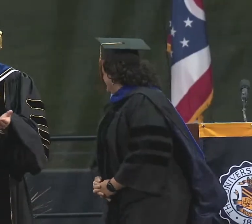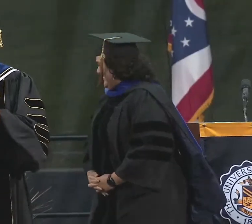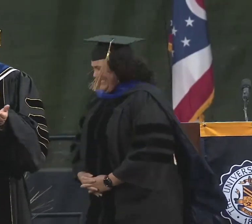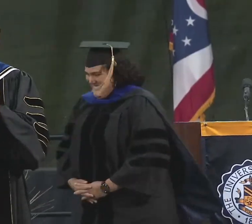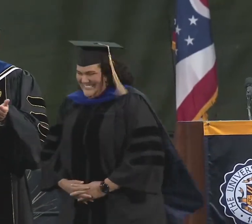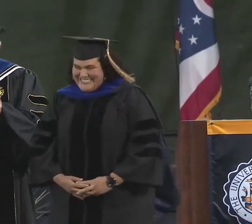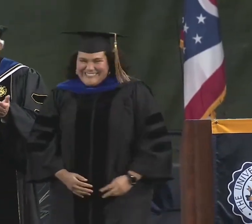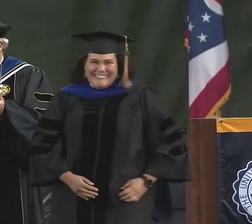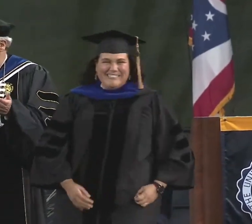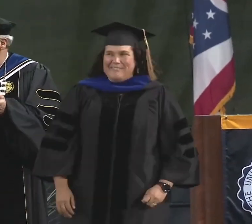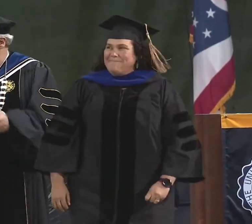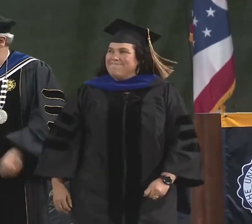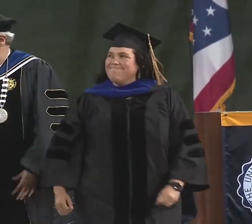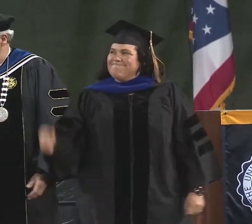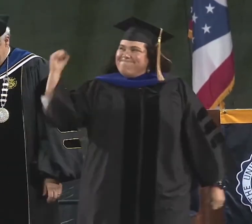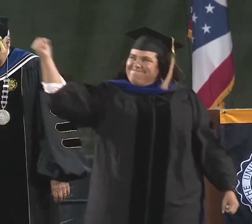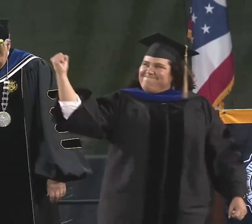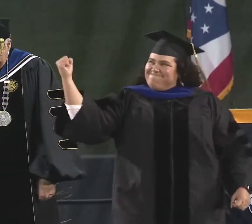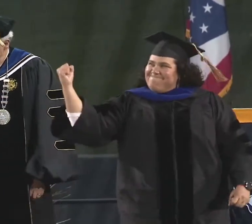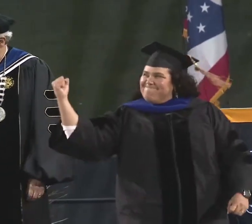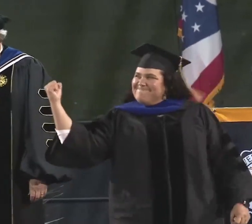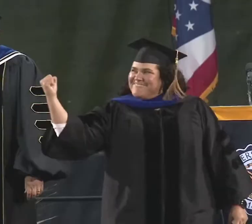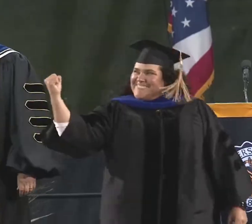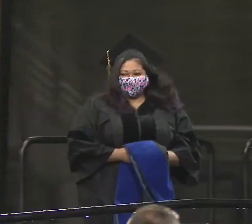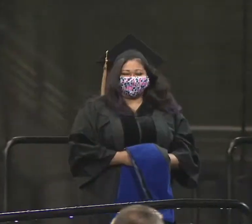Elizabeth T. Mala.